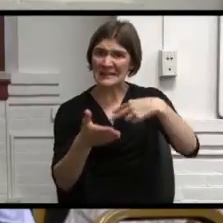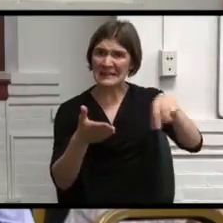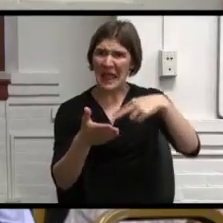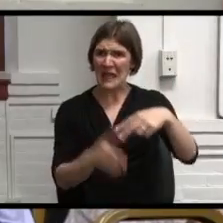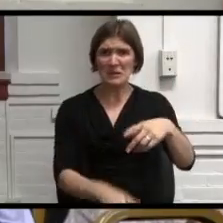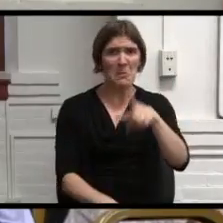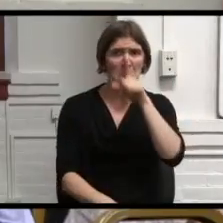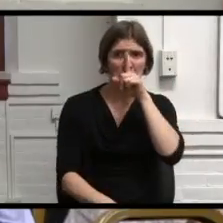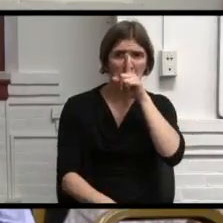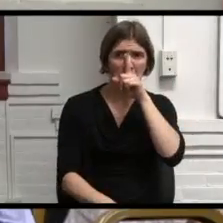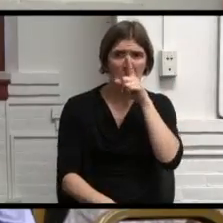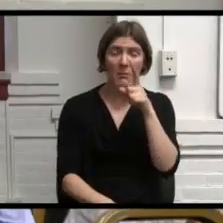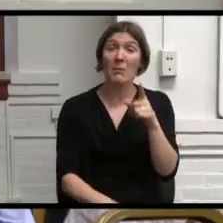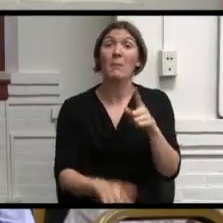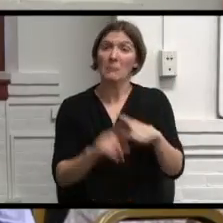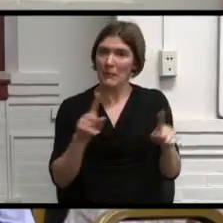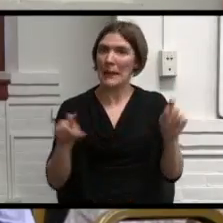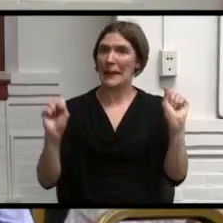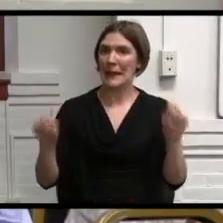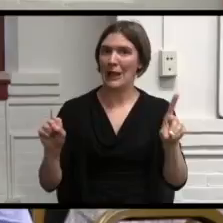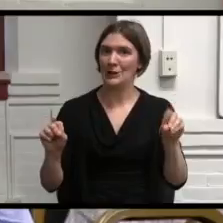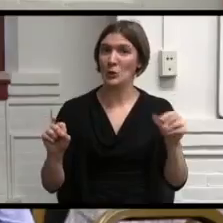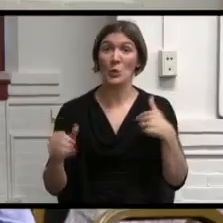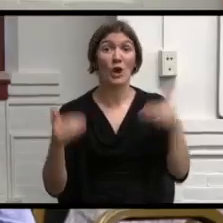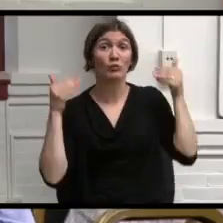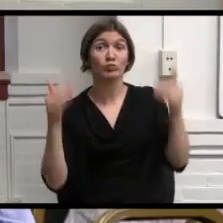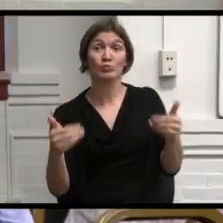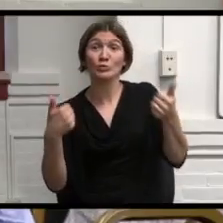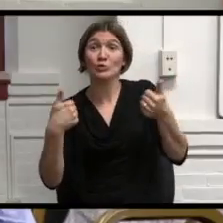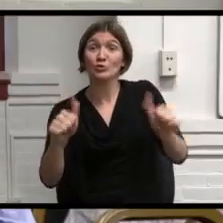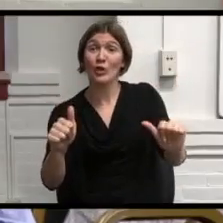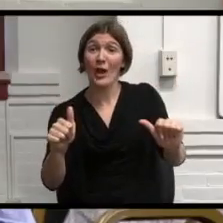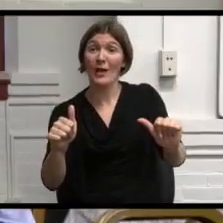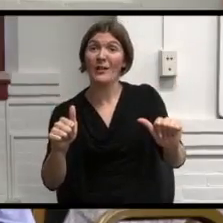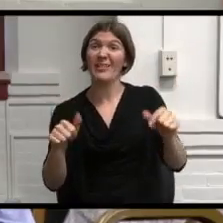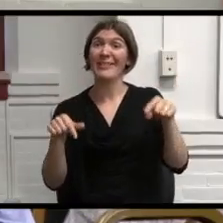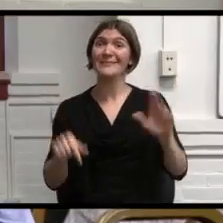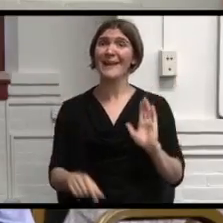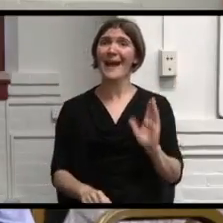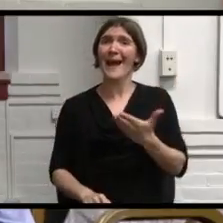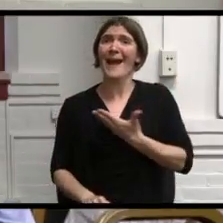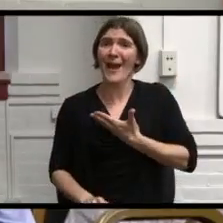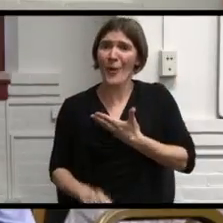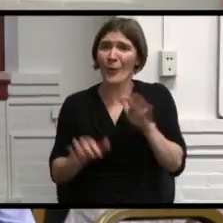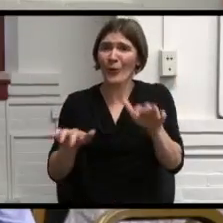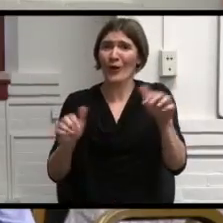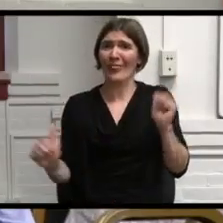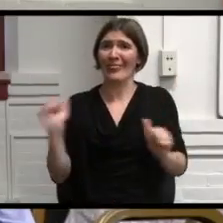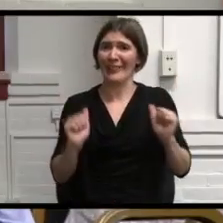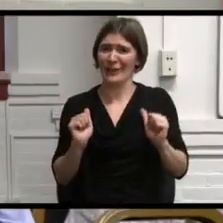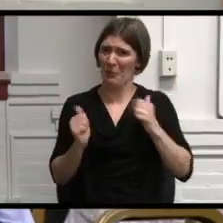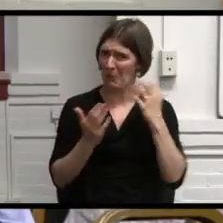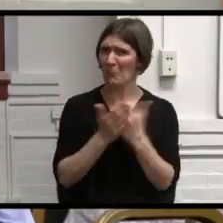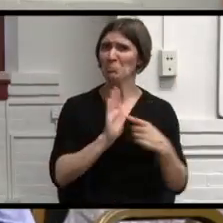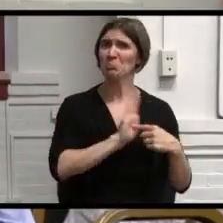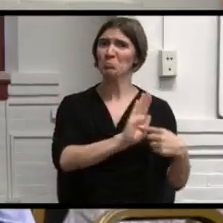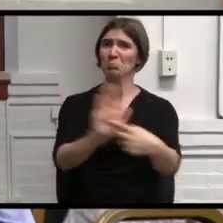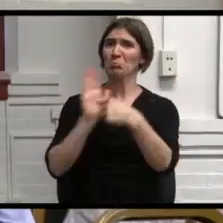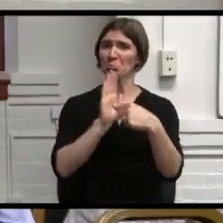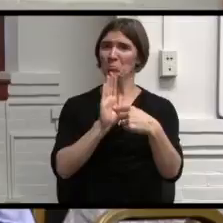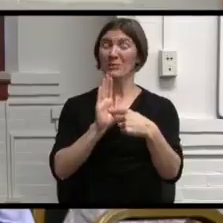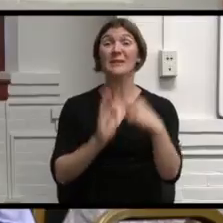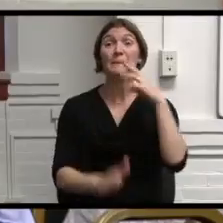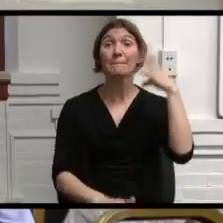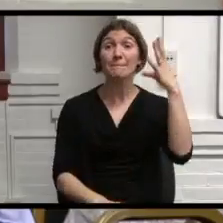house dance. However, we decided that we wanted to use our own theater and really show it off, especially